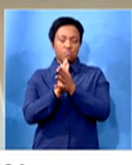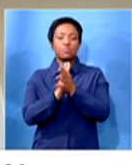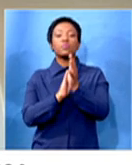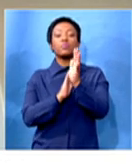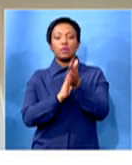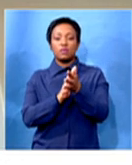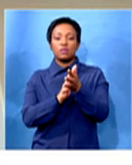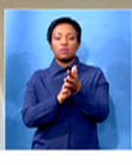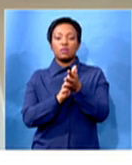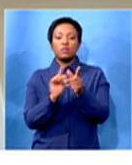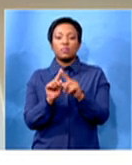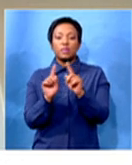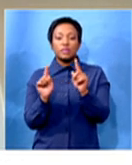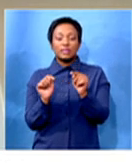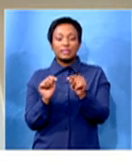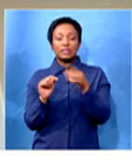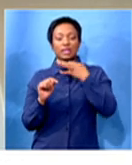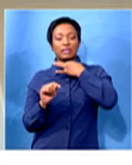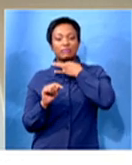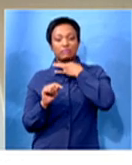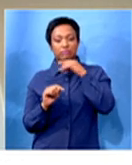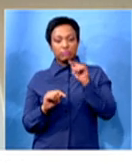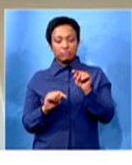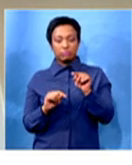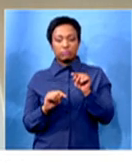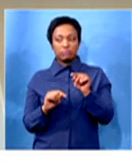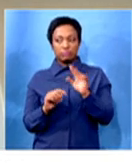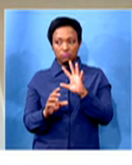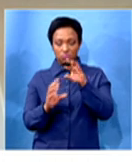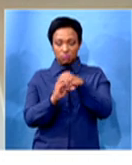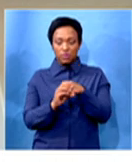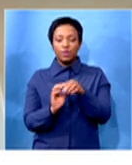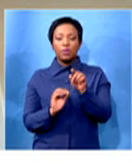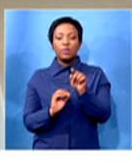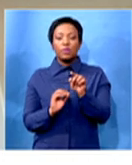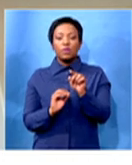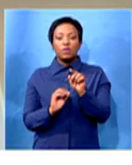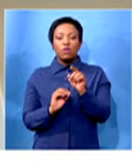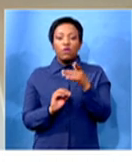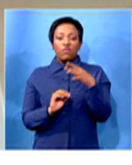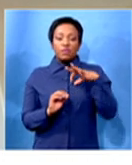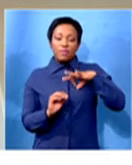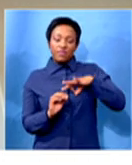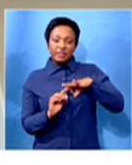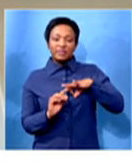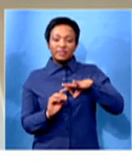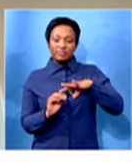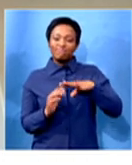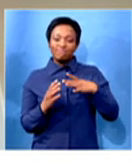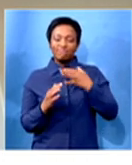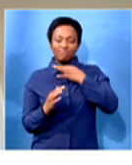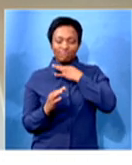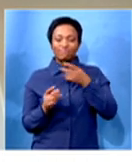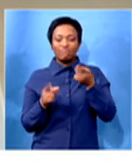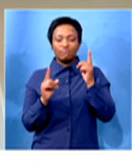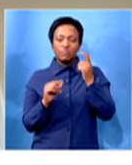think the risk that entails outweighs the benefit. And I think,